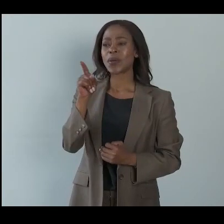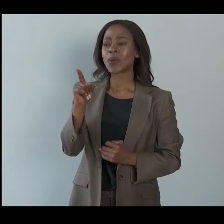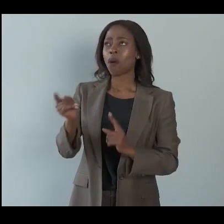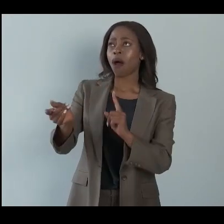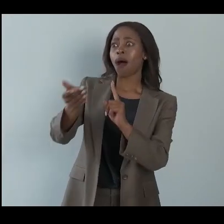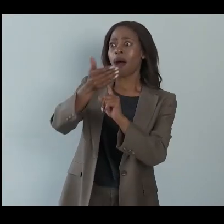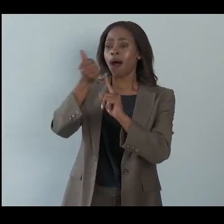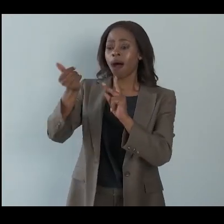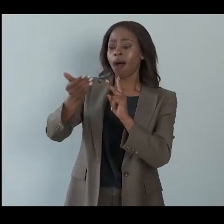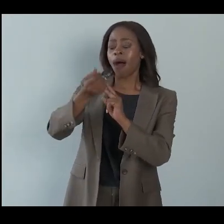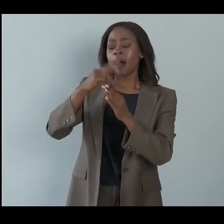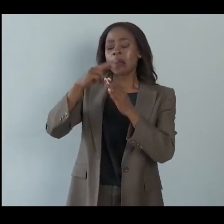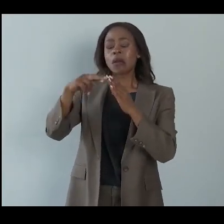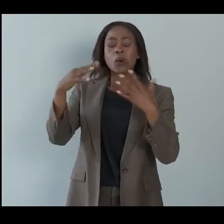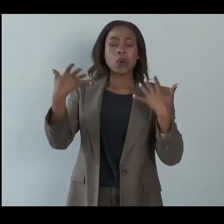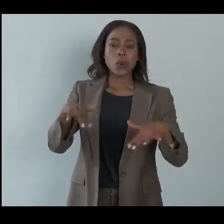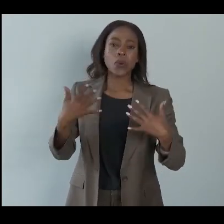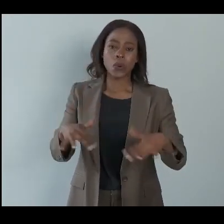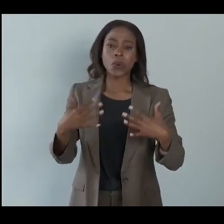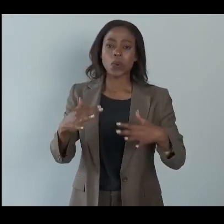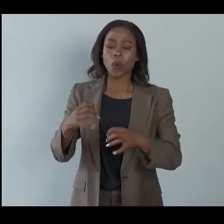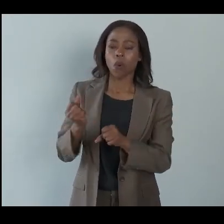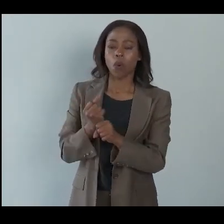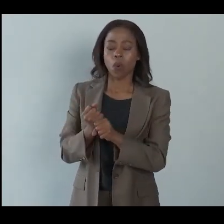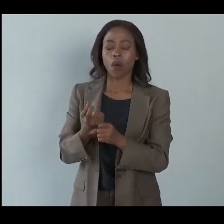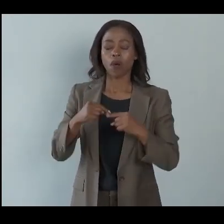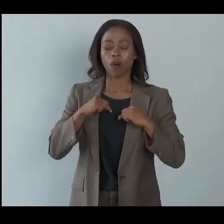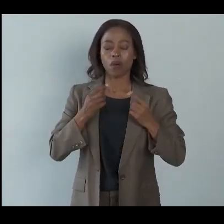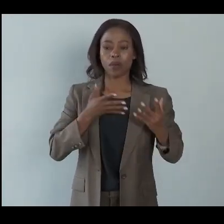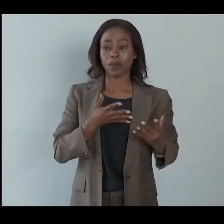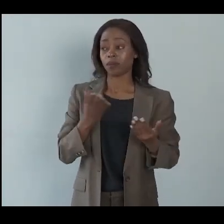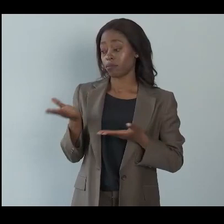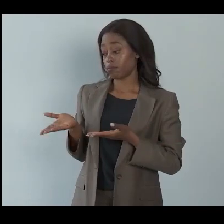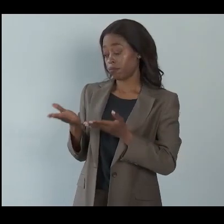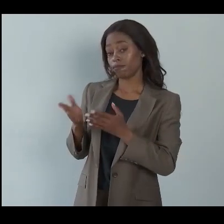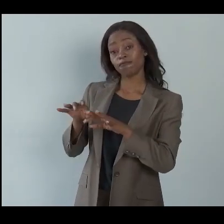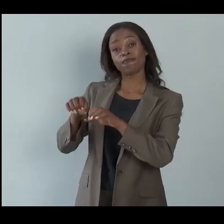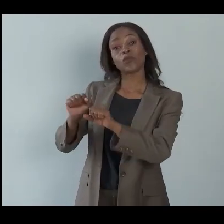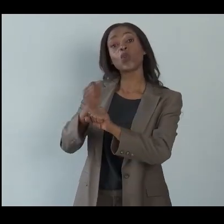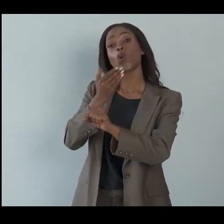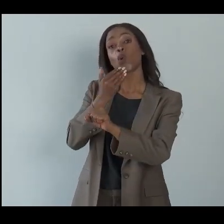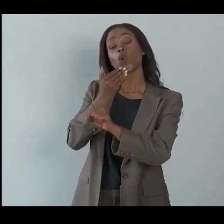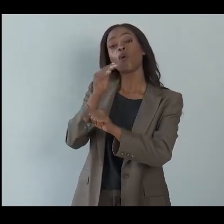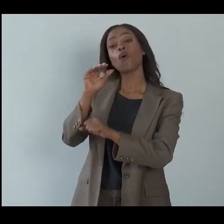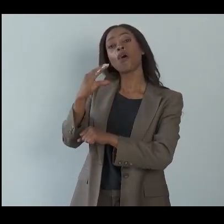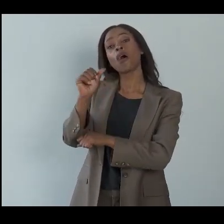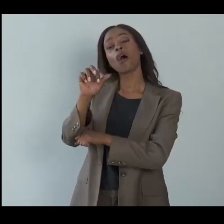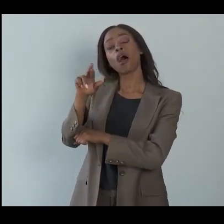robust set of results in our continued operations. With that, I'll hand you over to Carel to take you through our financial performance.